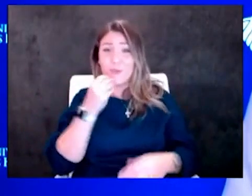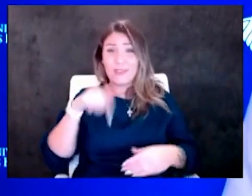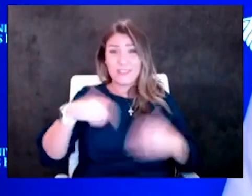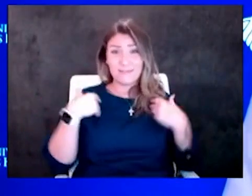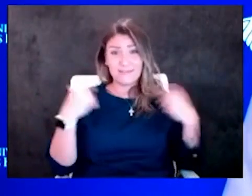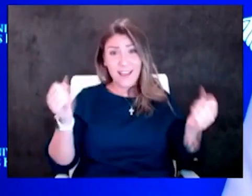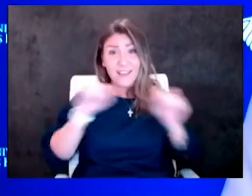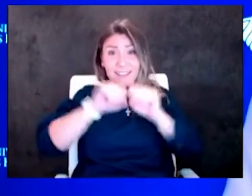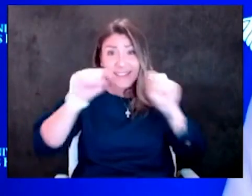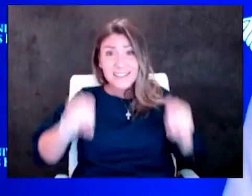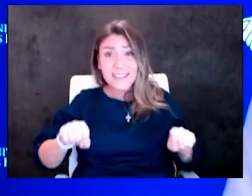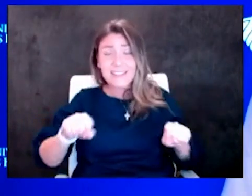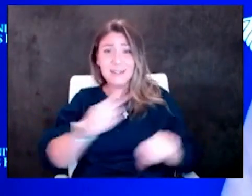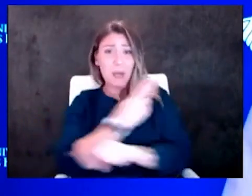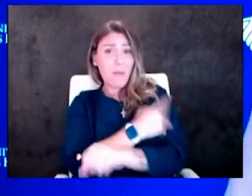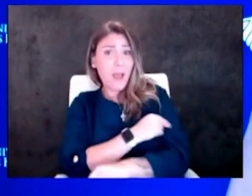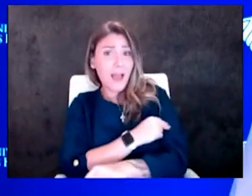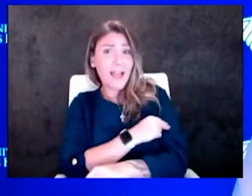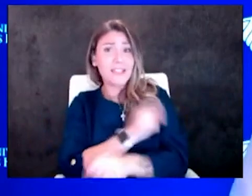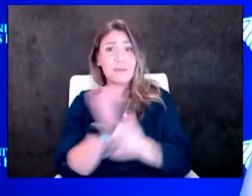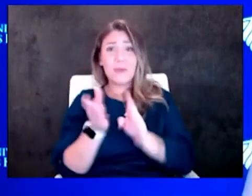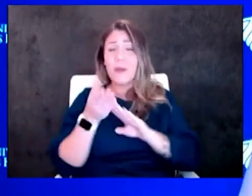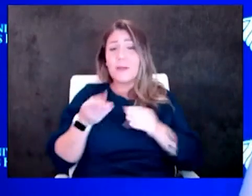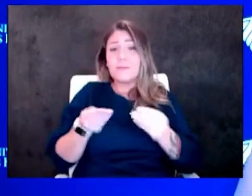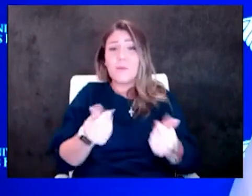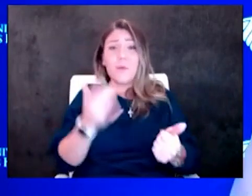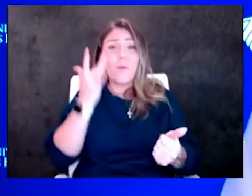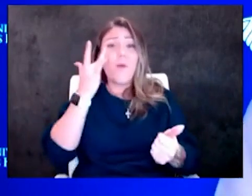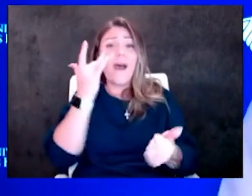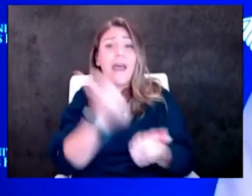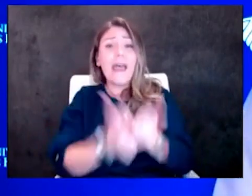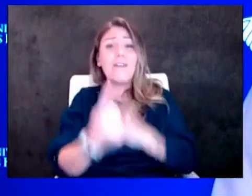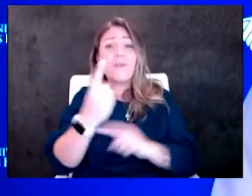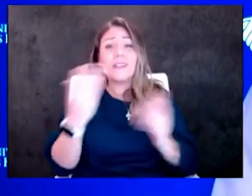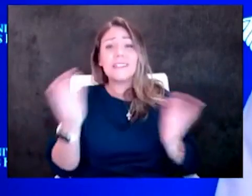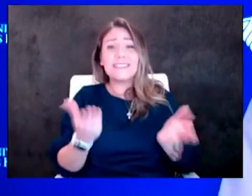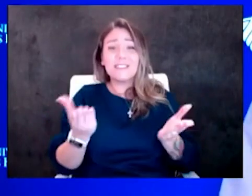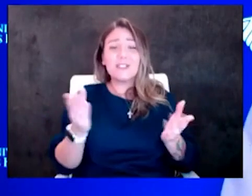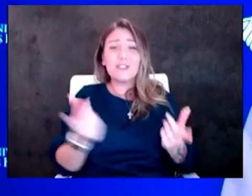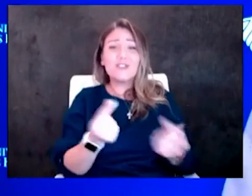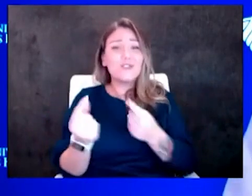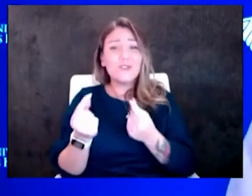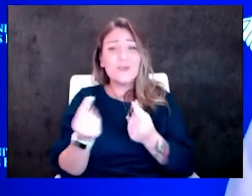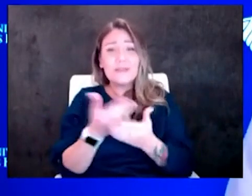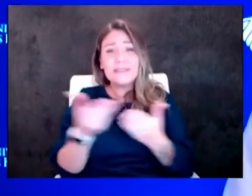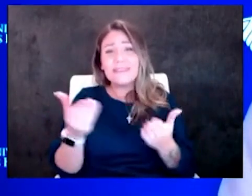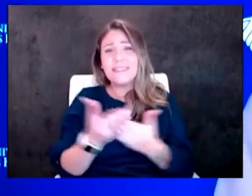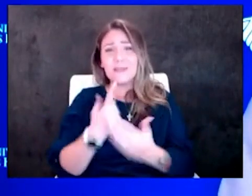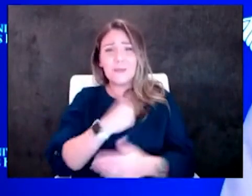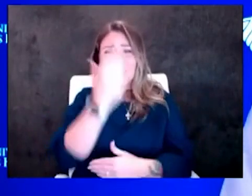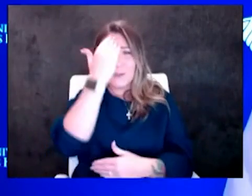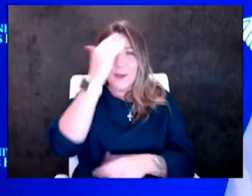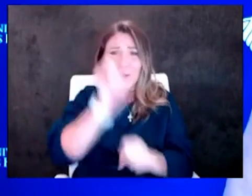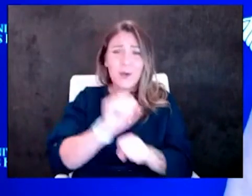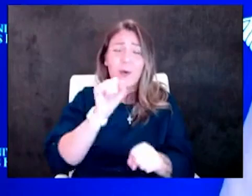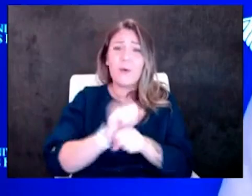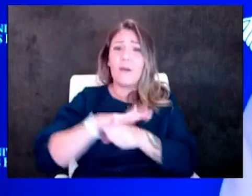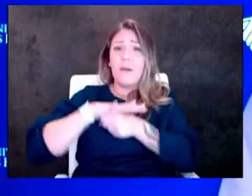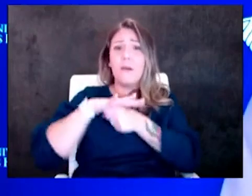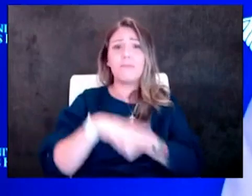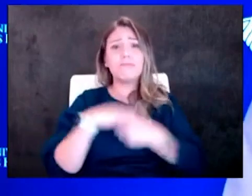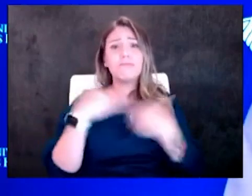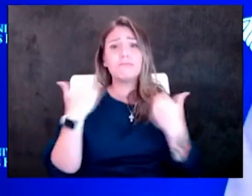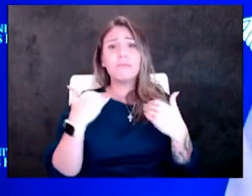hospital, runs smoothly because everybody is here doing those things. And we know that our workforce is stressed out to the max because